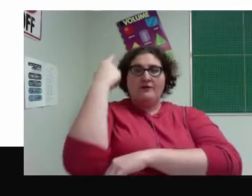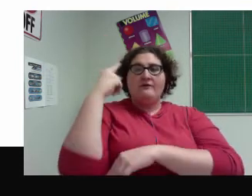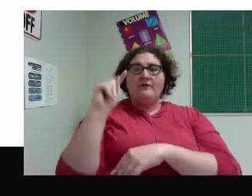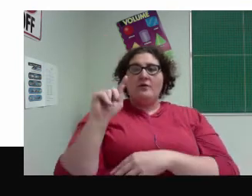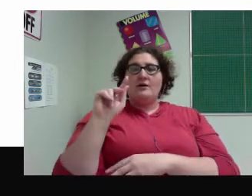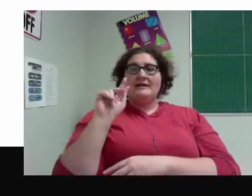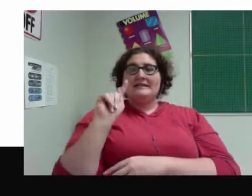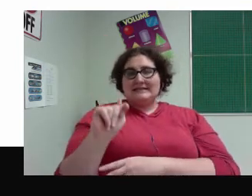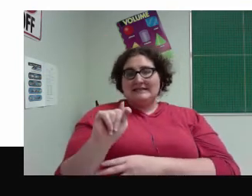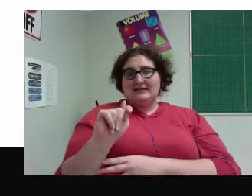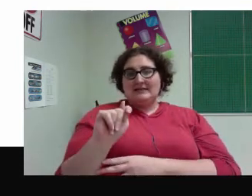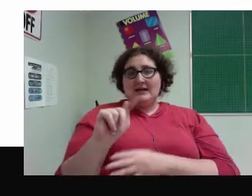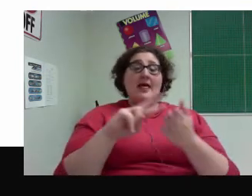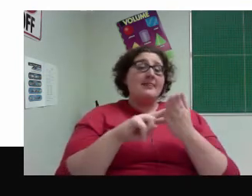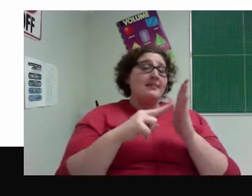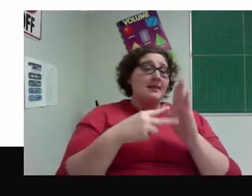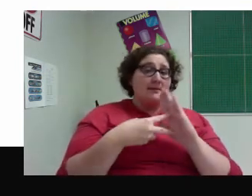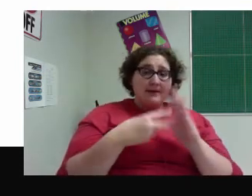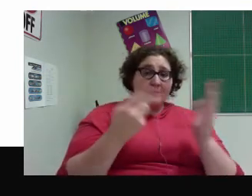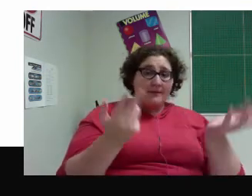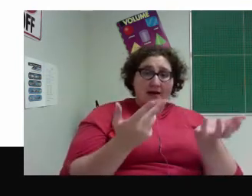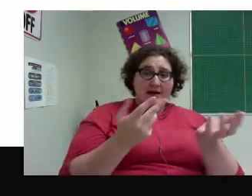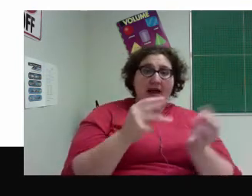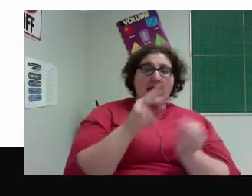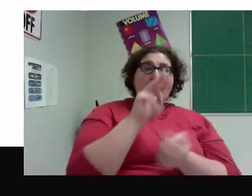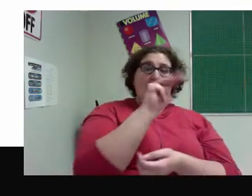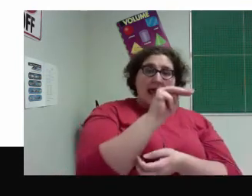then M is parallel to N.